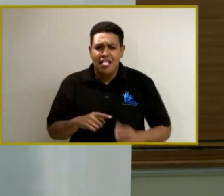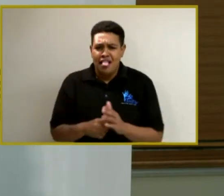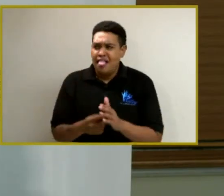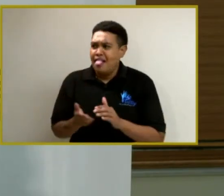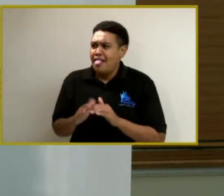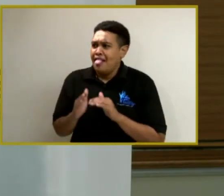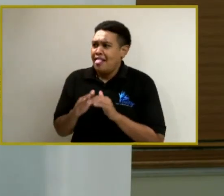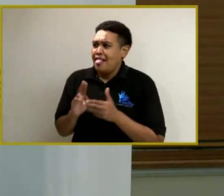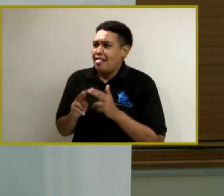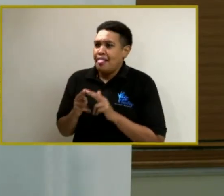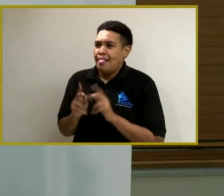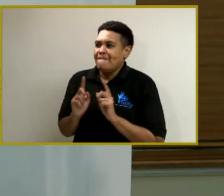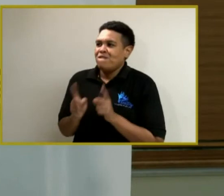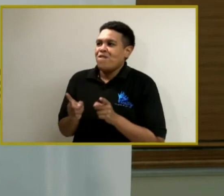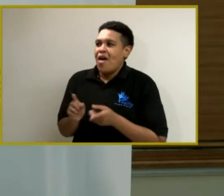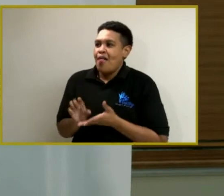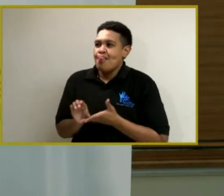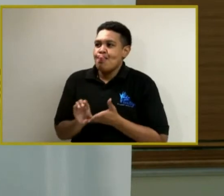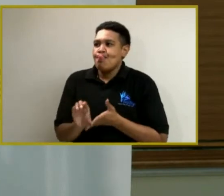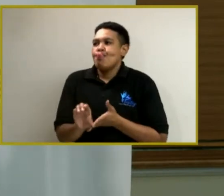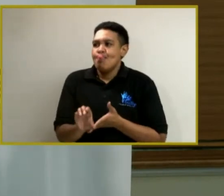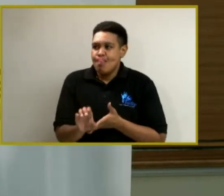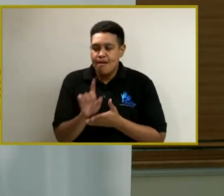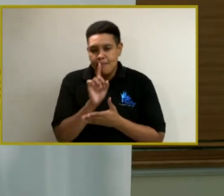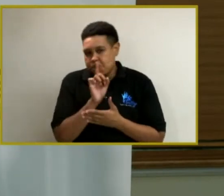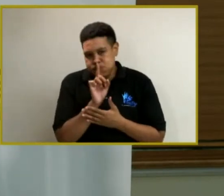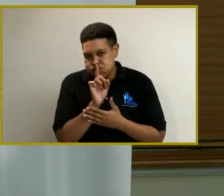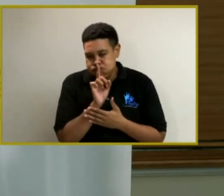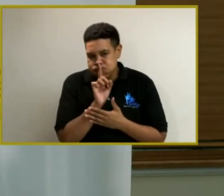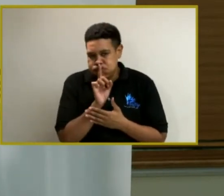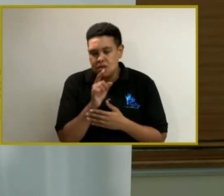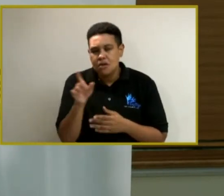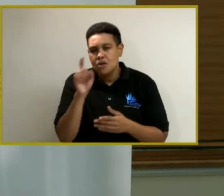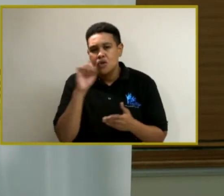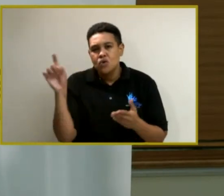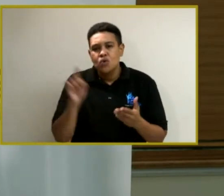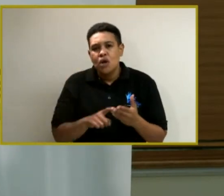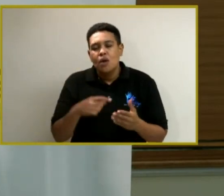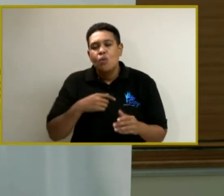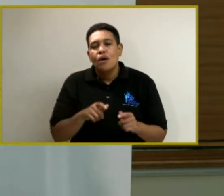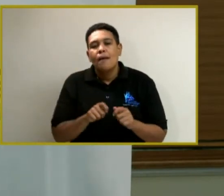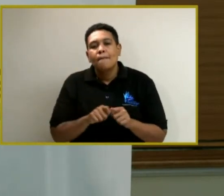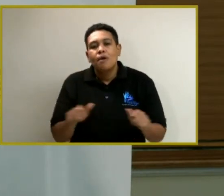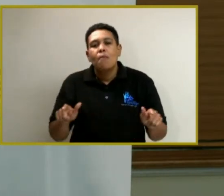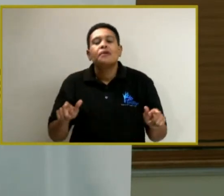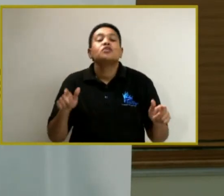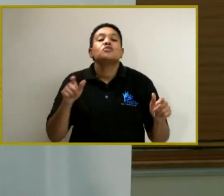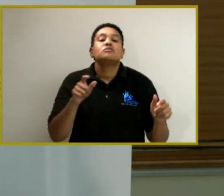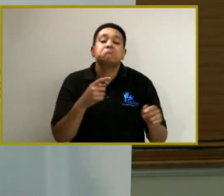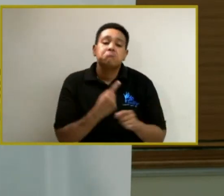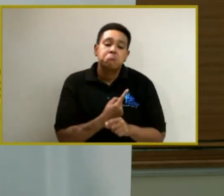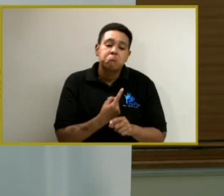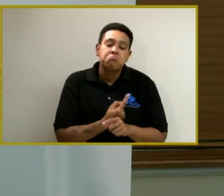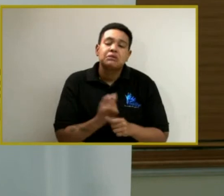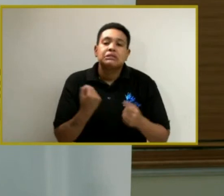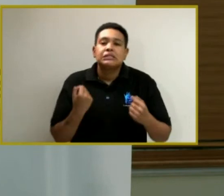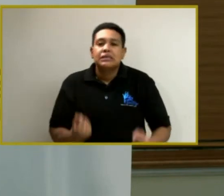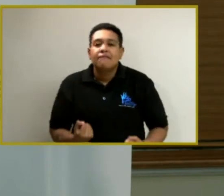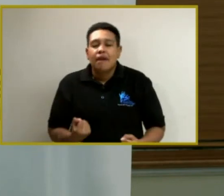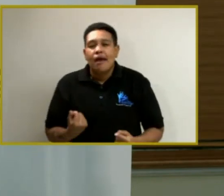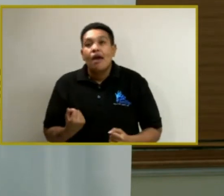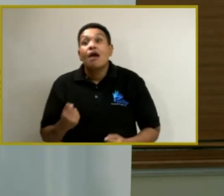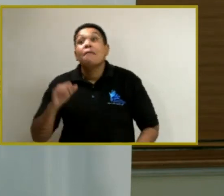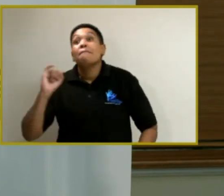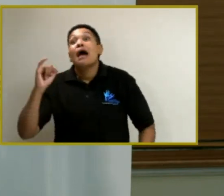recognize that we publish the persons that are moderately, severely, and critically ill, and these are persons that